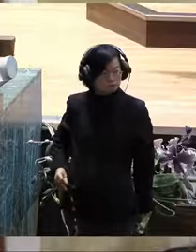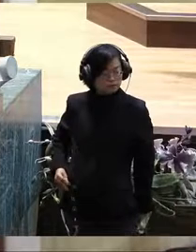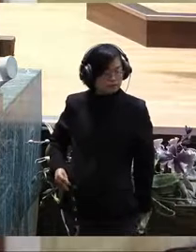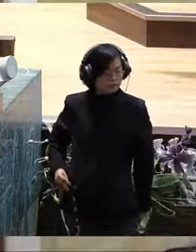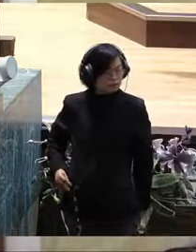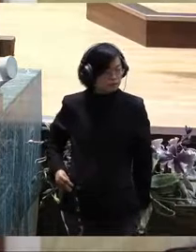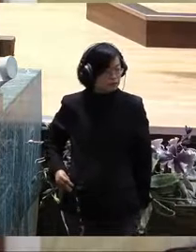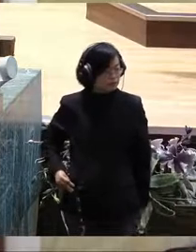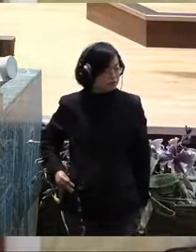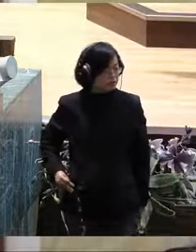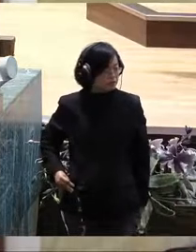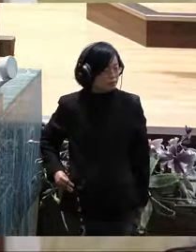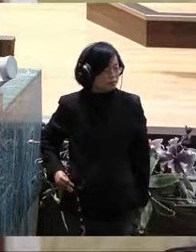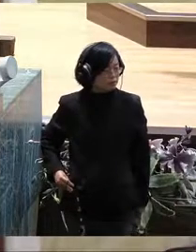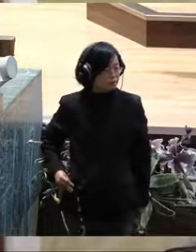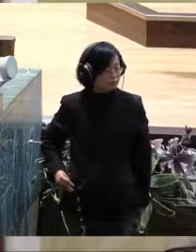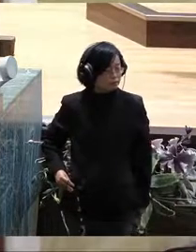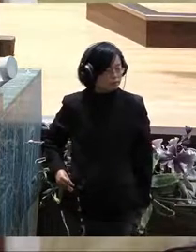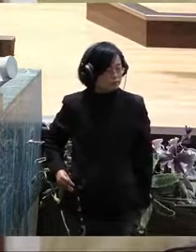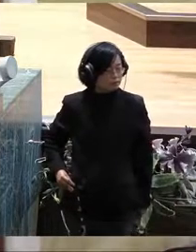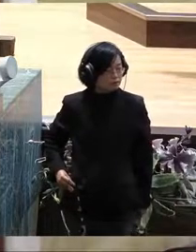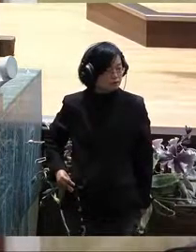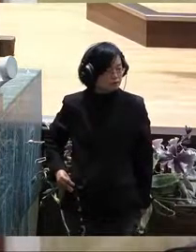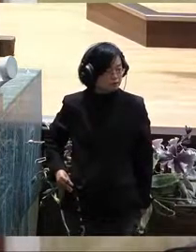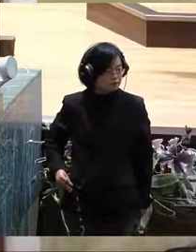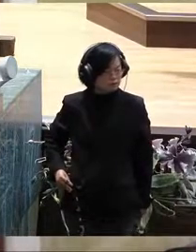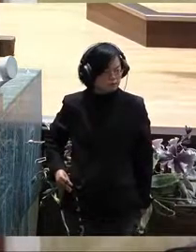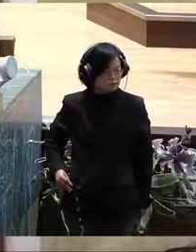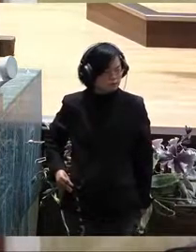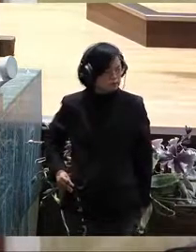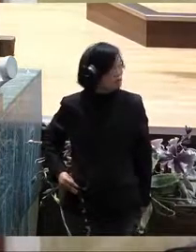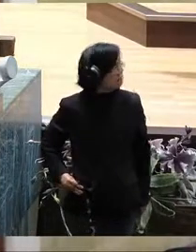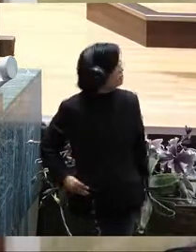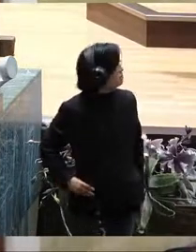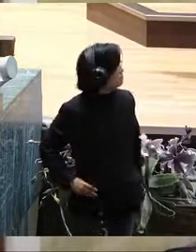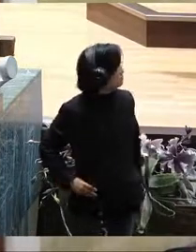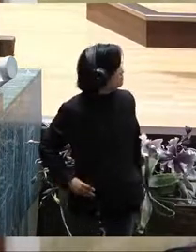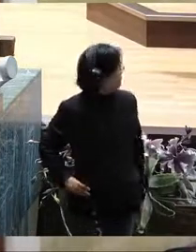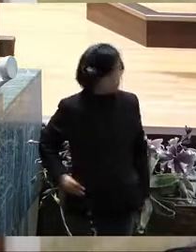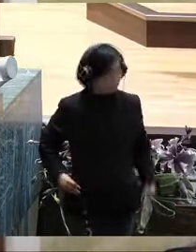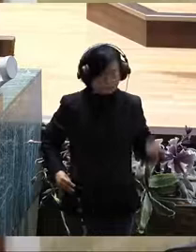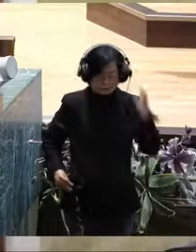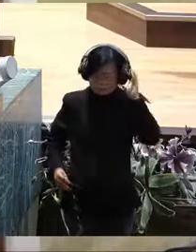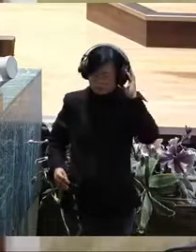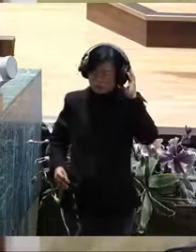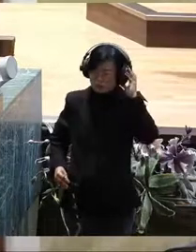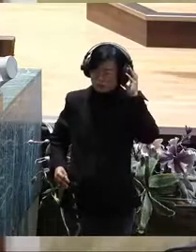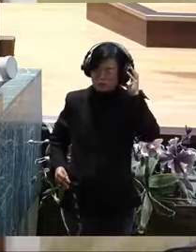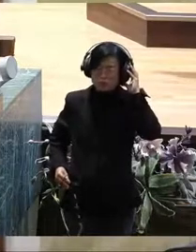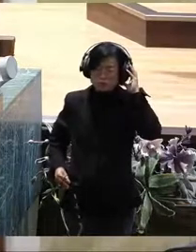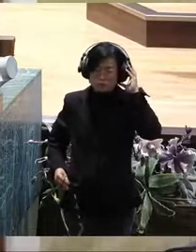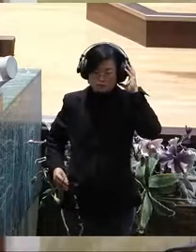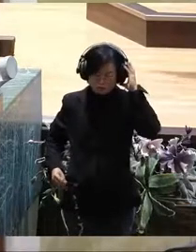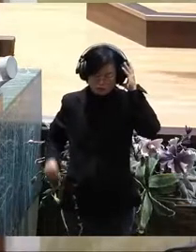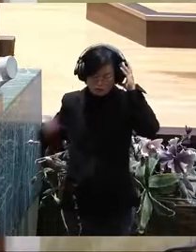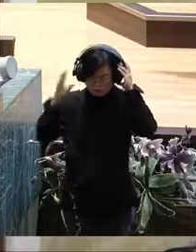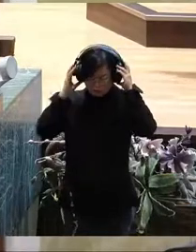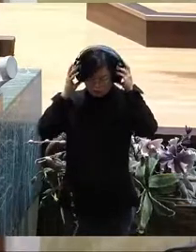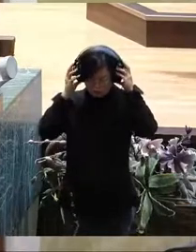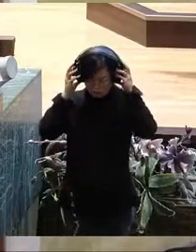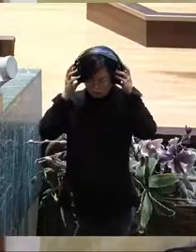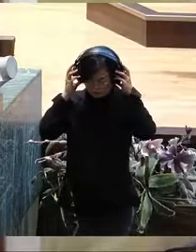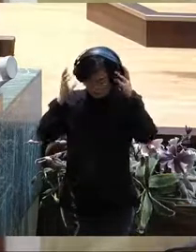Hey everyone, thank you for having me. My name is Iftihaj and I'm the...